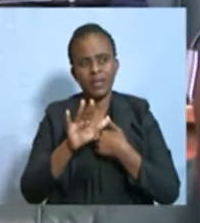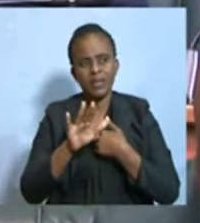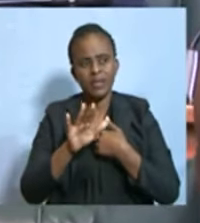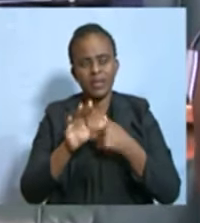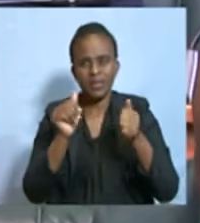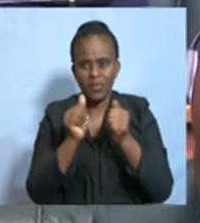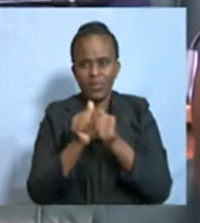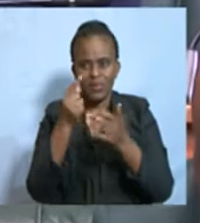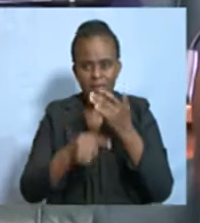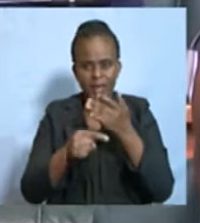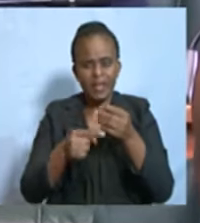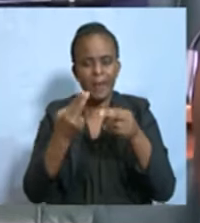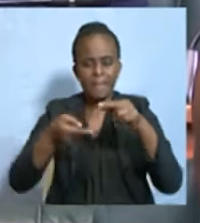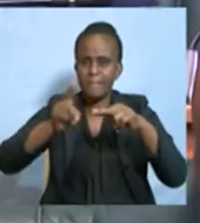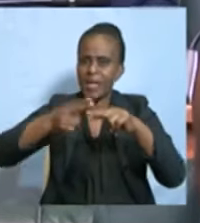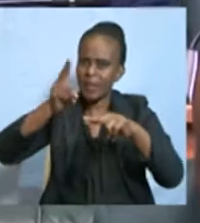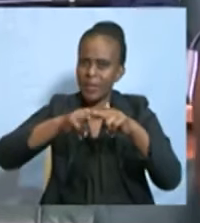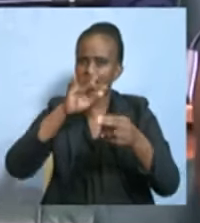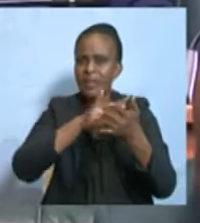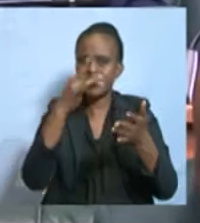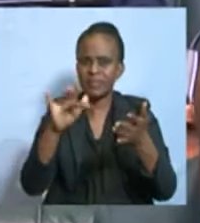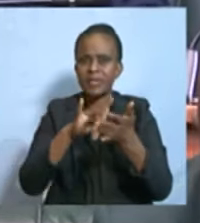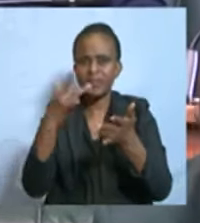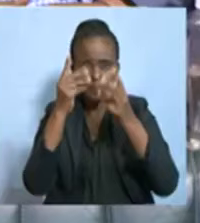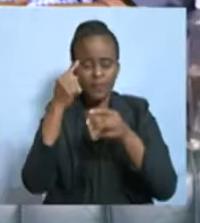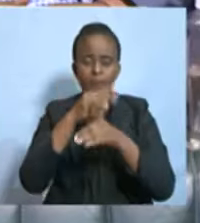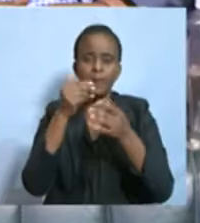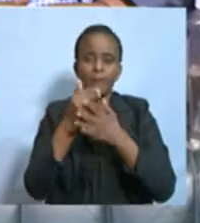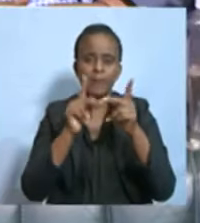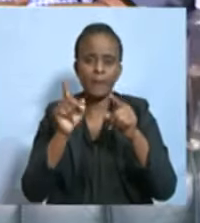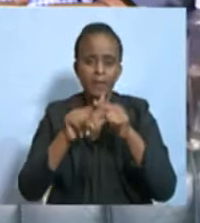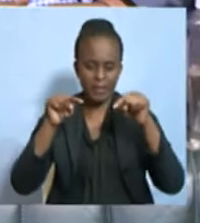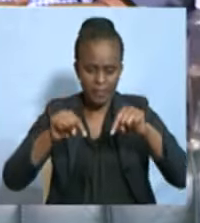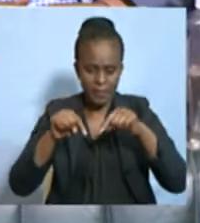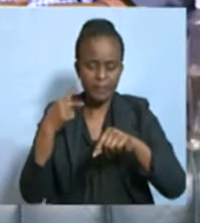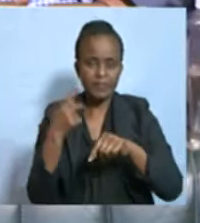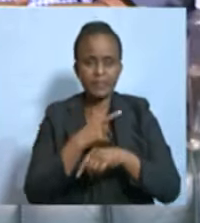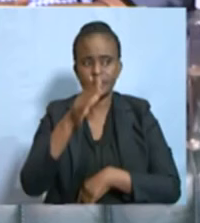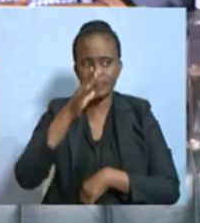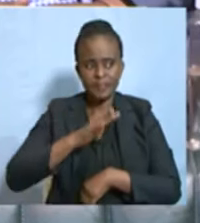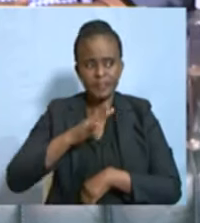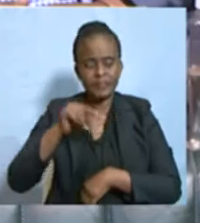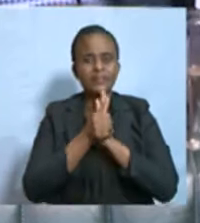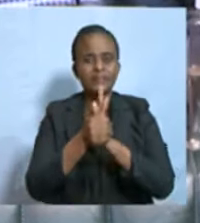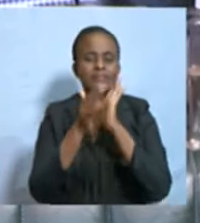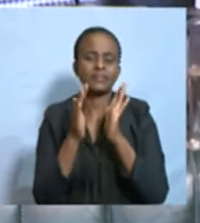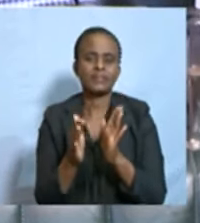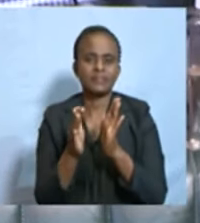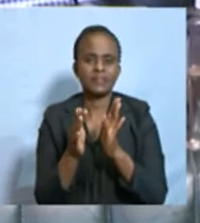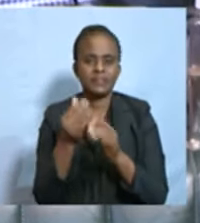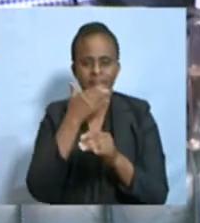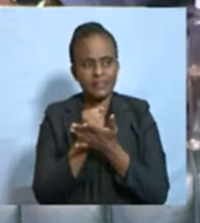of the escalating cost of living and doing business in the country. This House, Madam, being a House of Leaders,